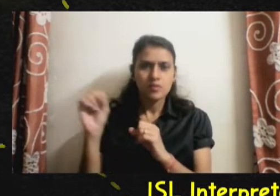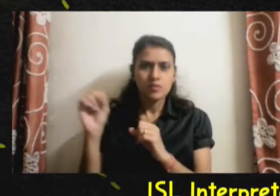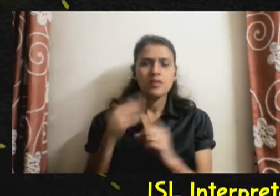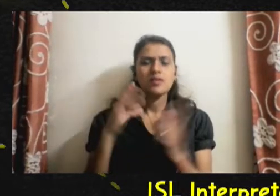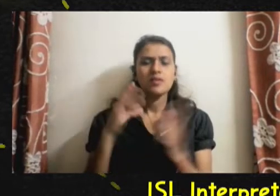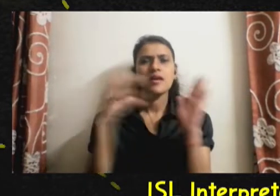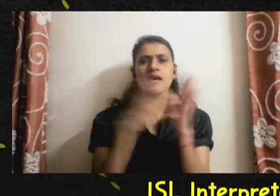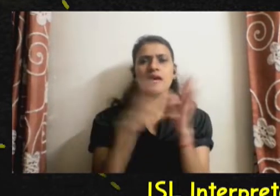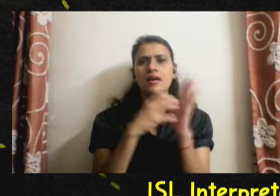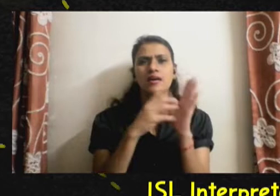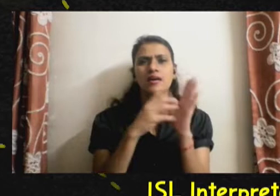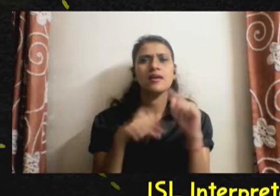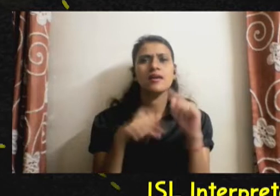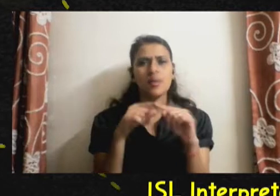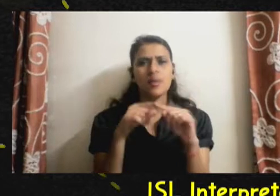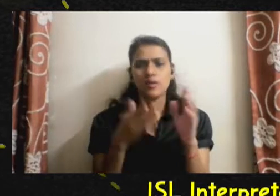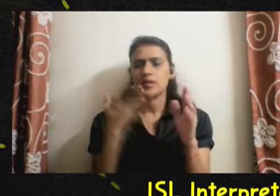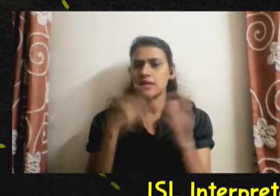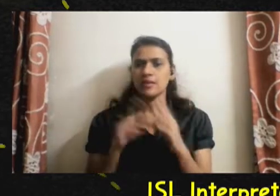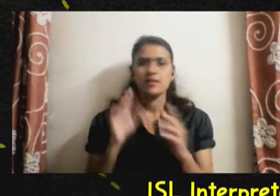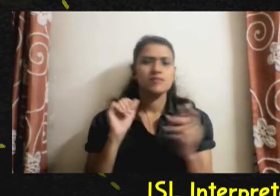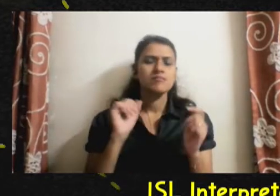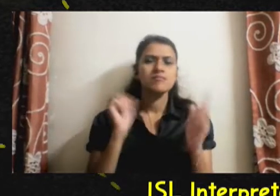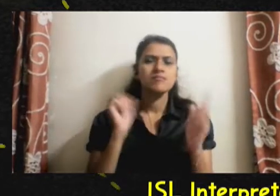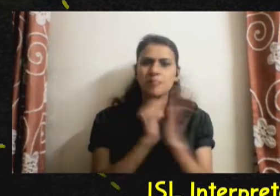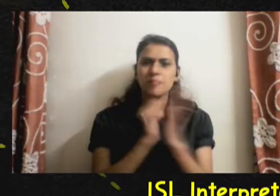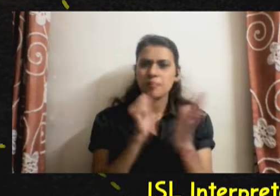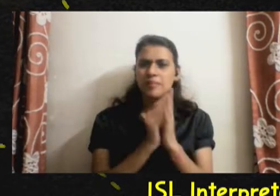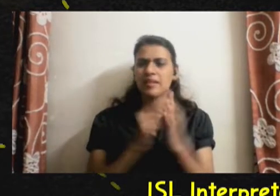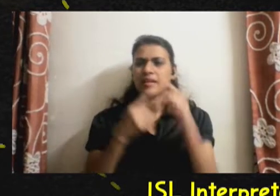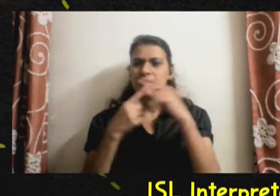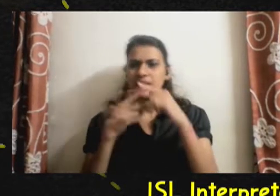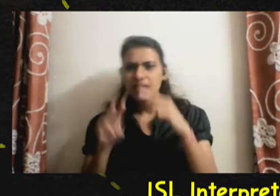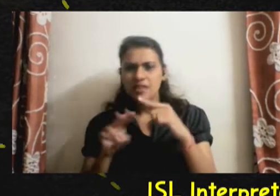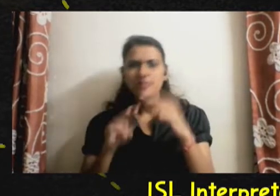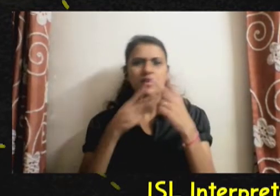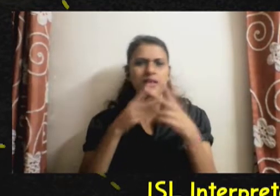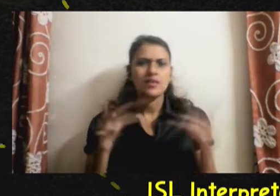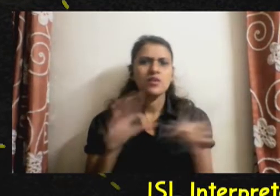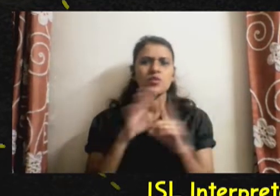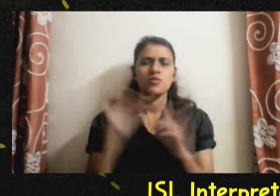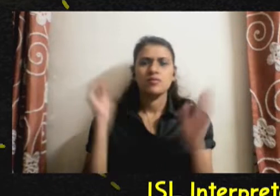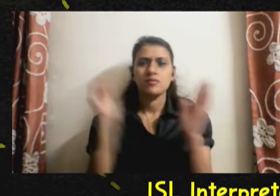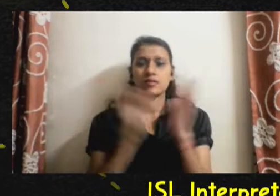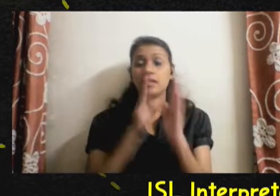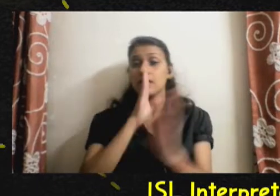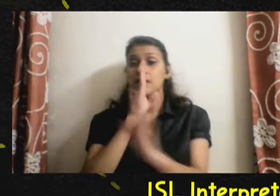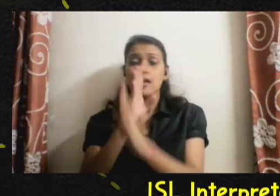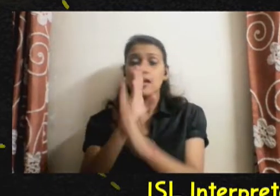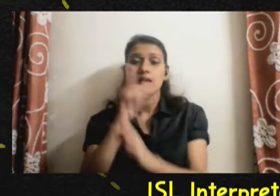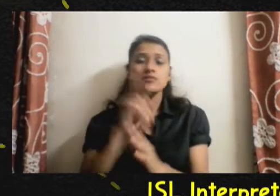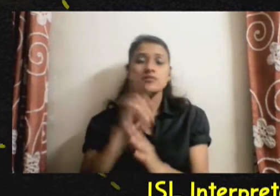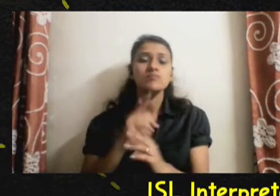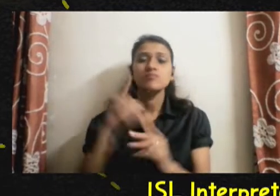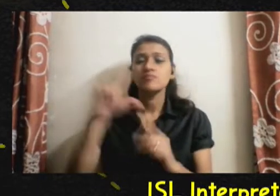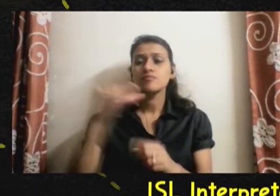article that is in the media or anything is not directly addressed to the LGBT